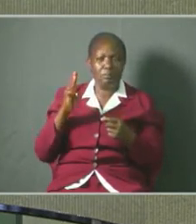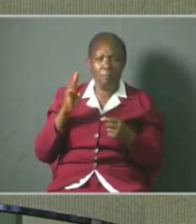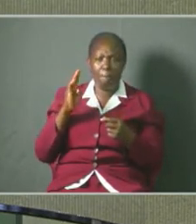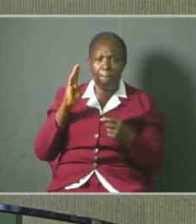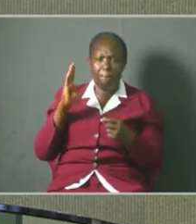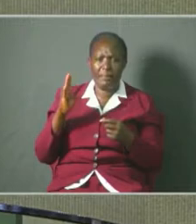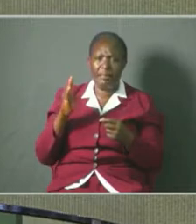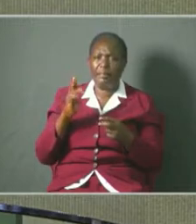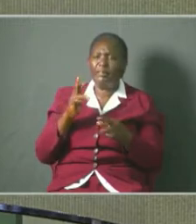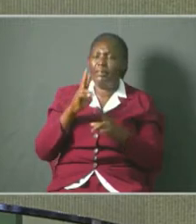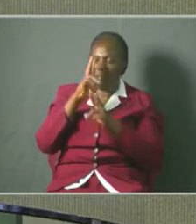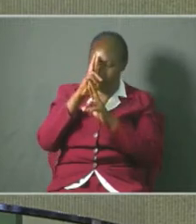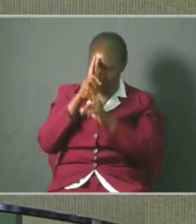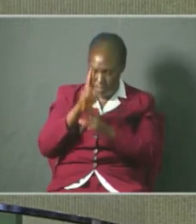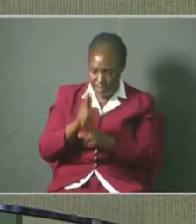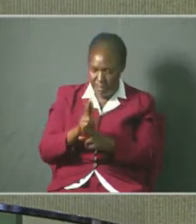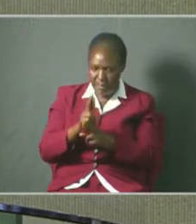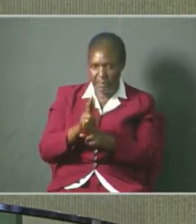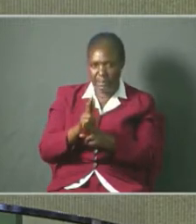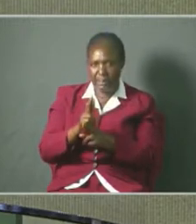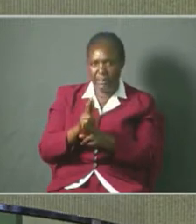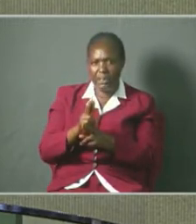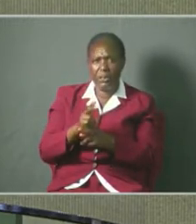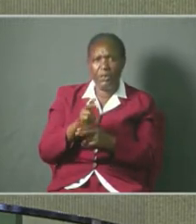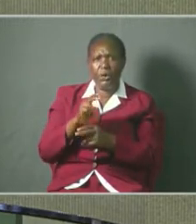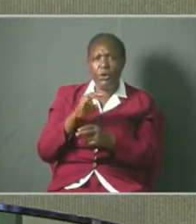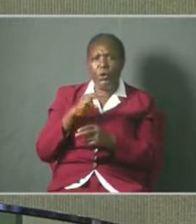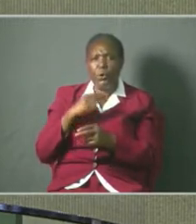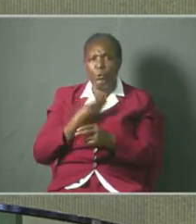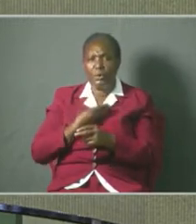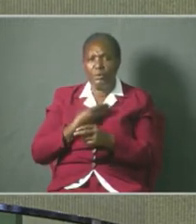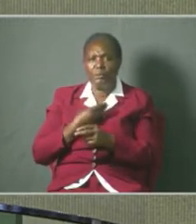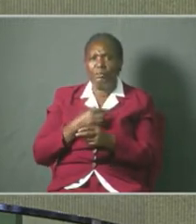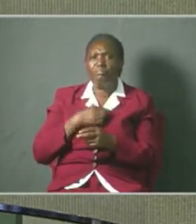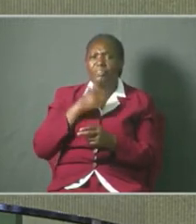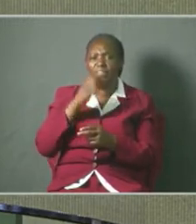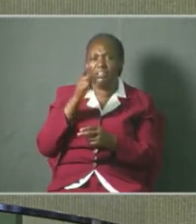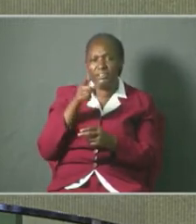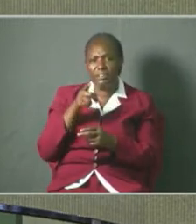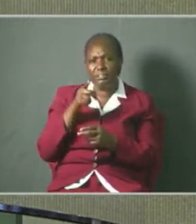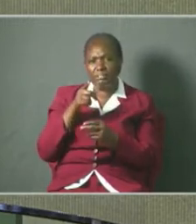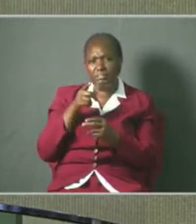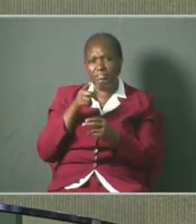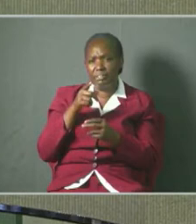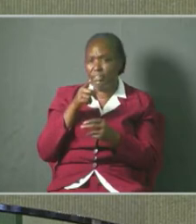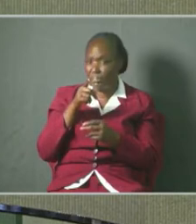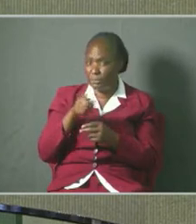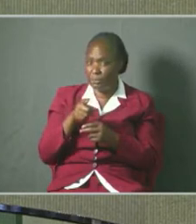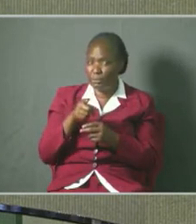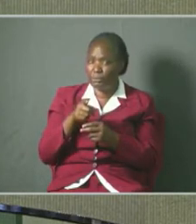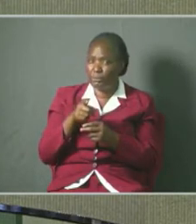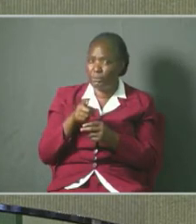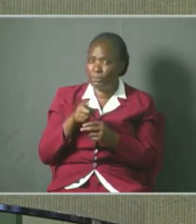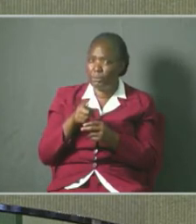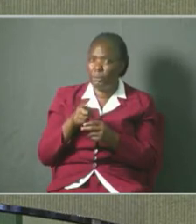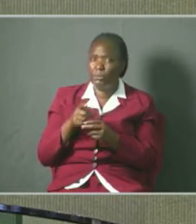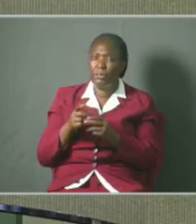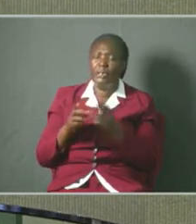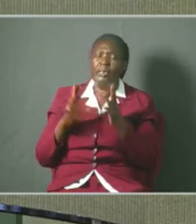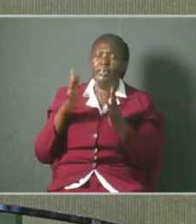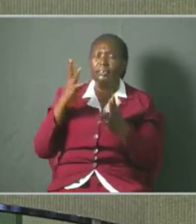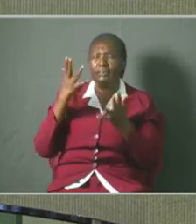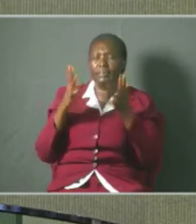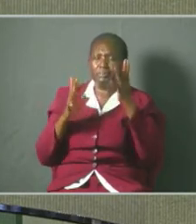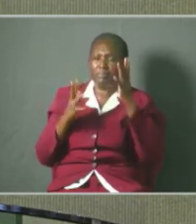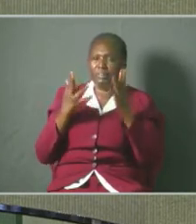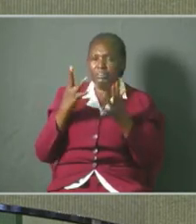confidentiality. We will engage you in prayer visitations. We will engage you in celebrations of